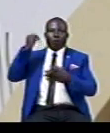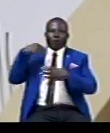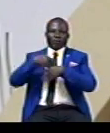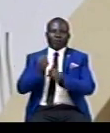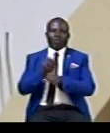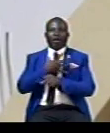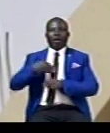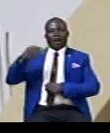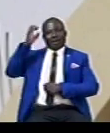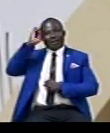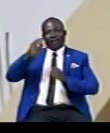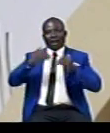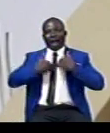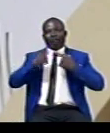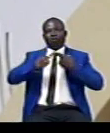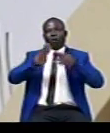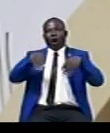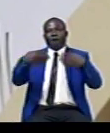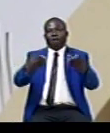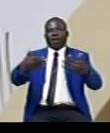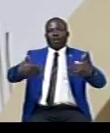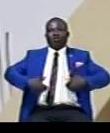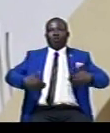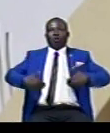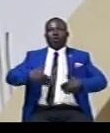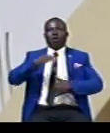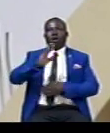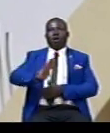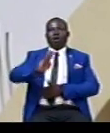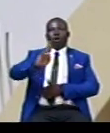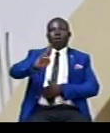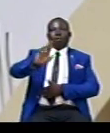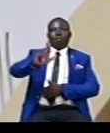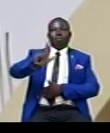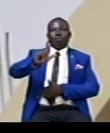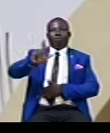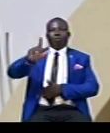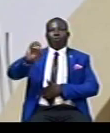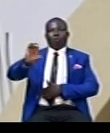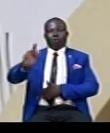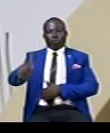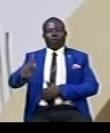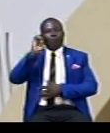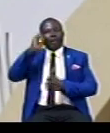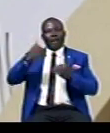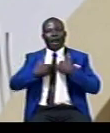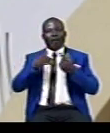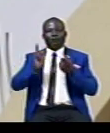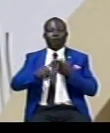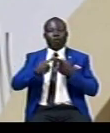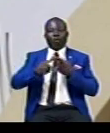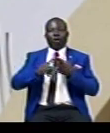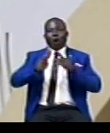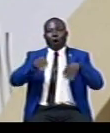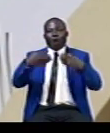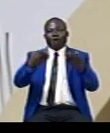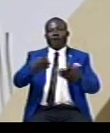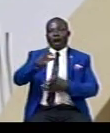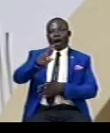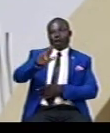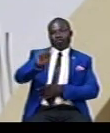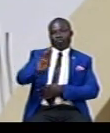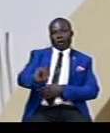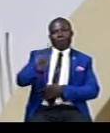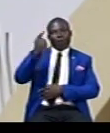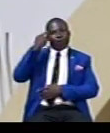offer a young bullock, burnt offering. And he had to offer a ram. For the